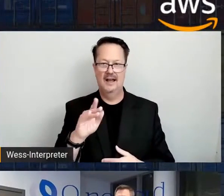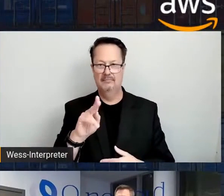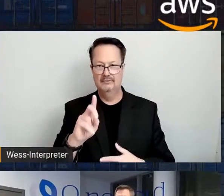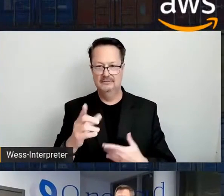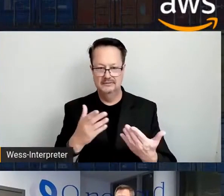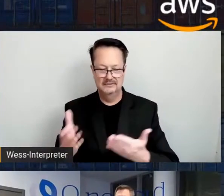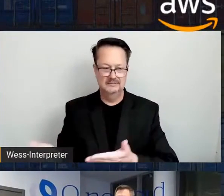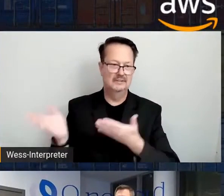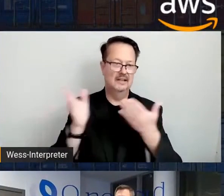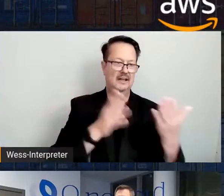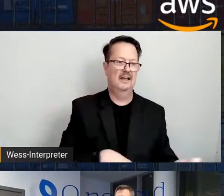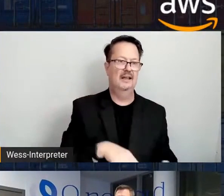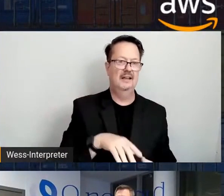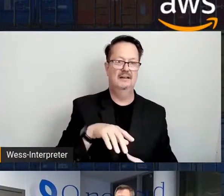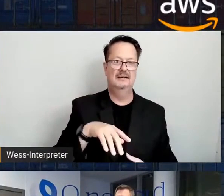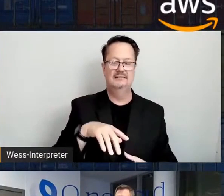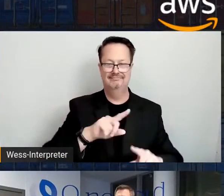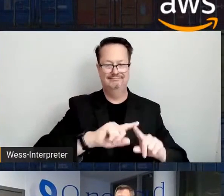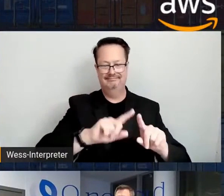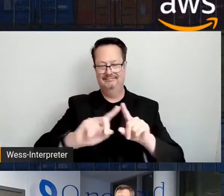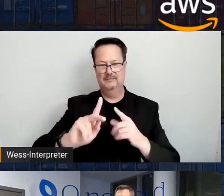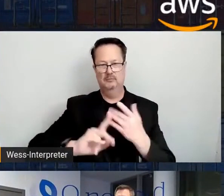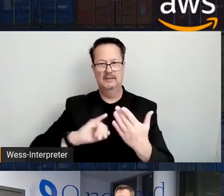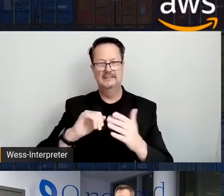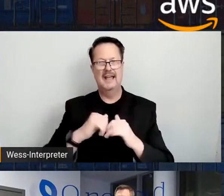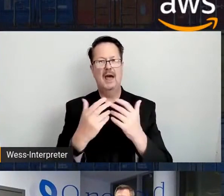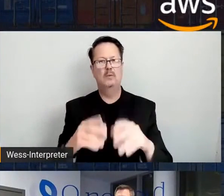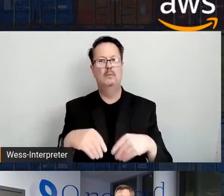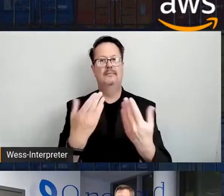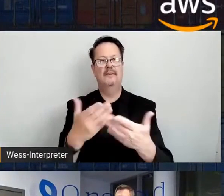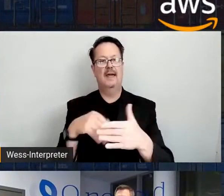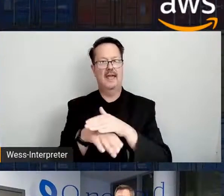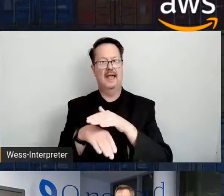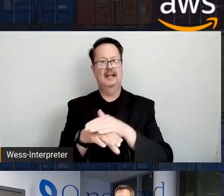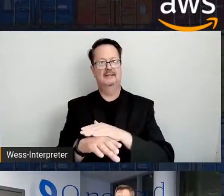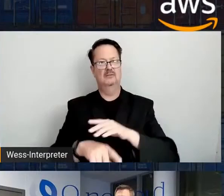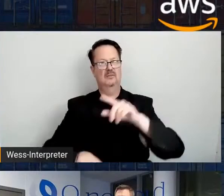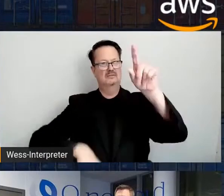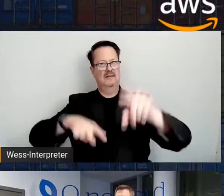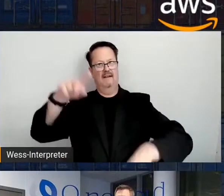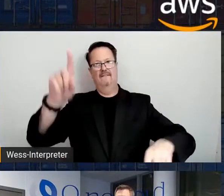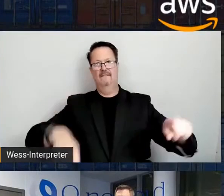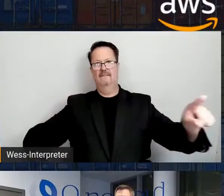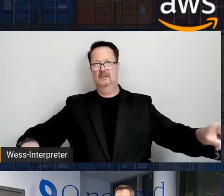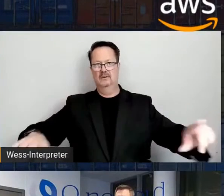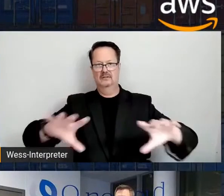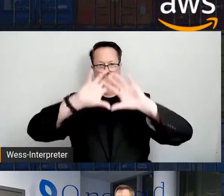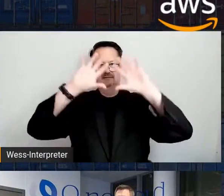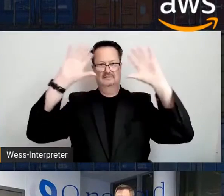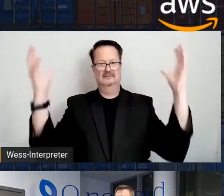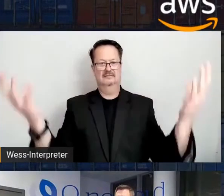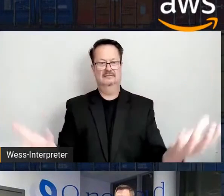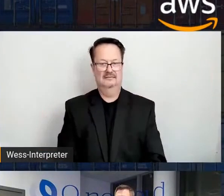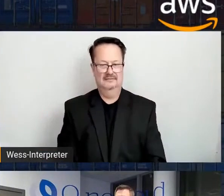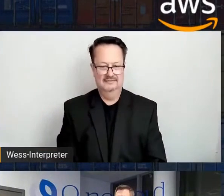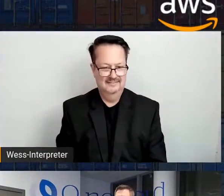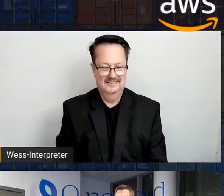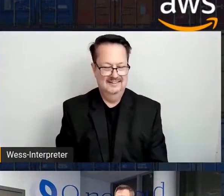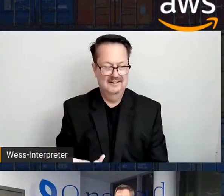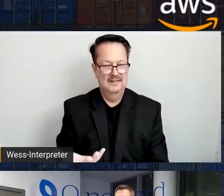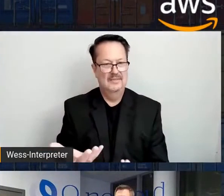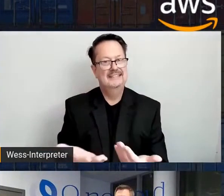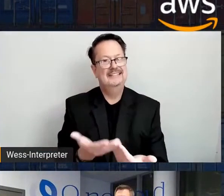How we can provide access to this diverse landscape in a way that is very friendly